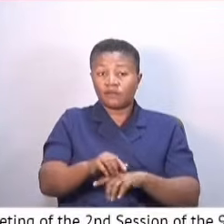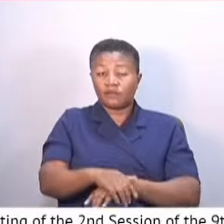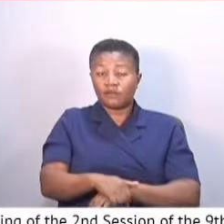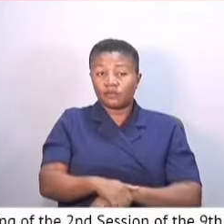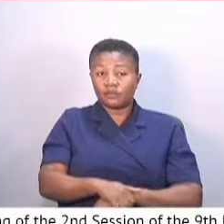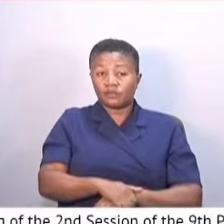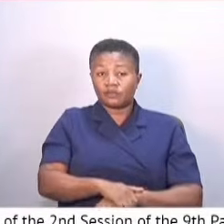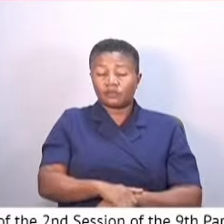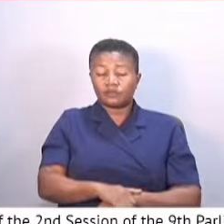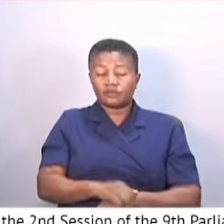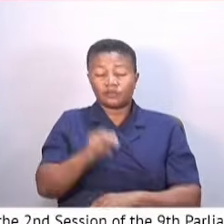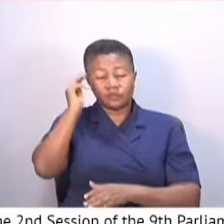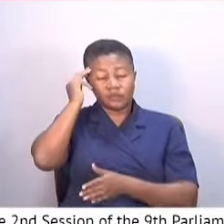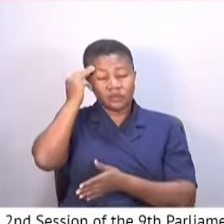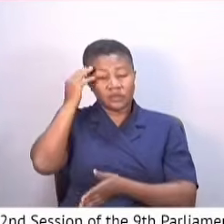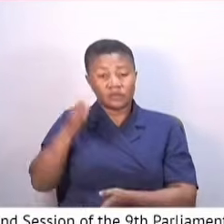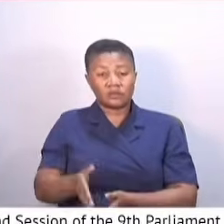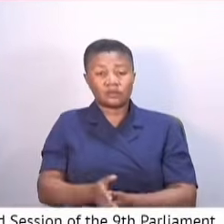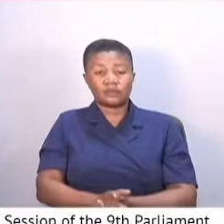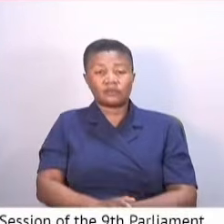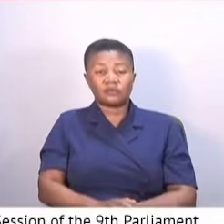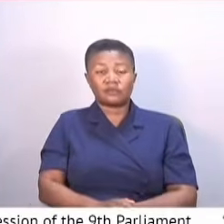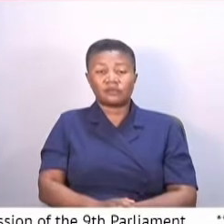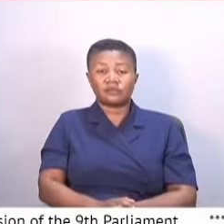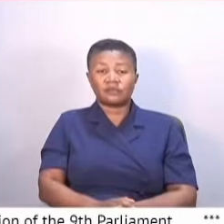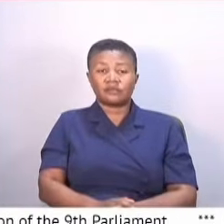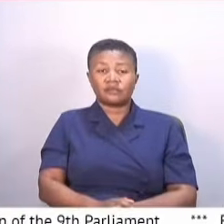Yes, Honourable Minister.